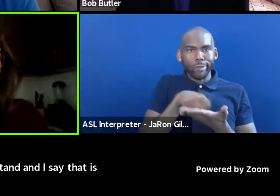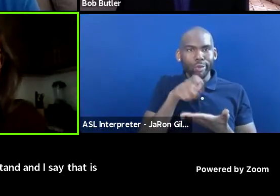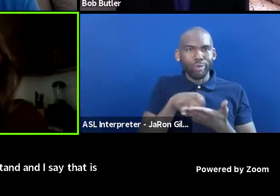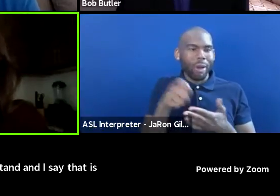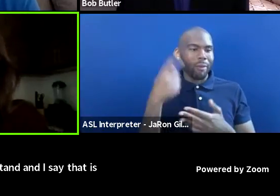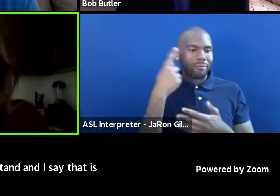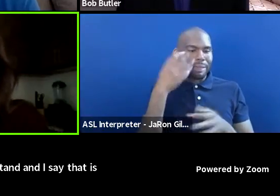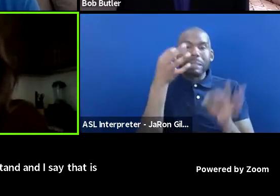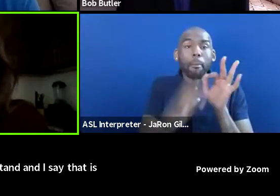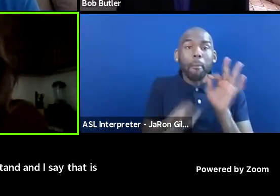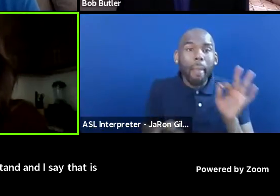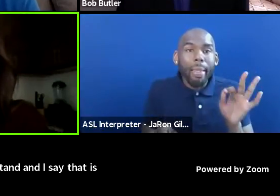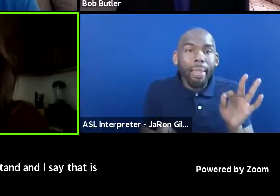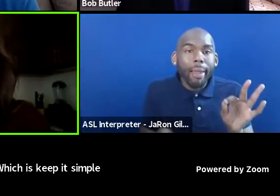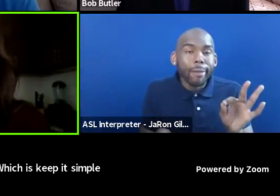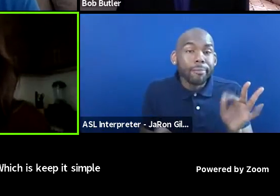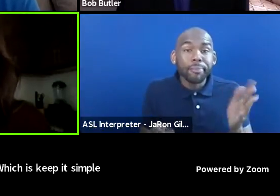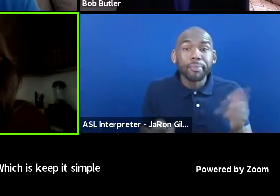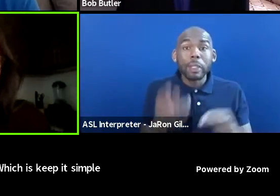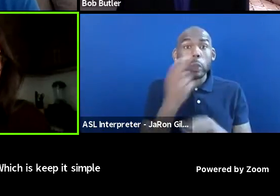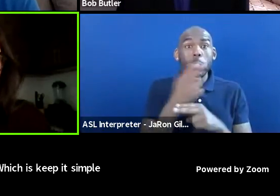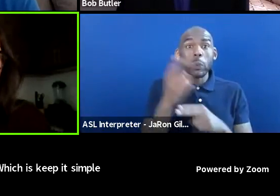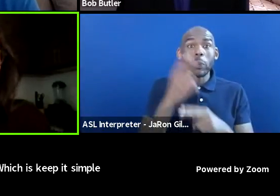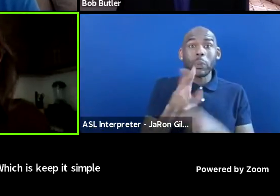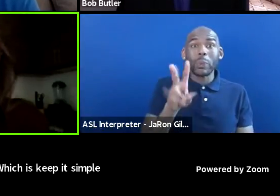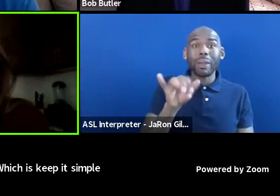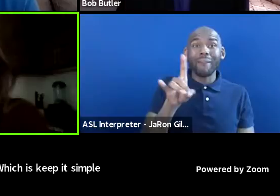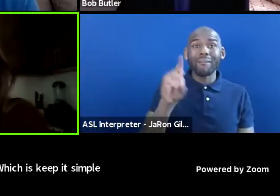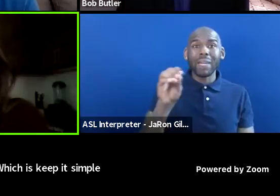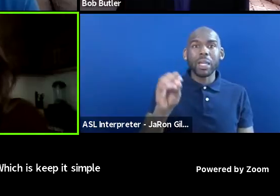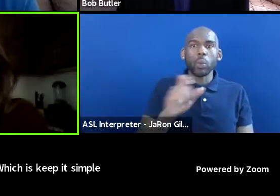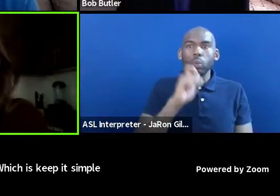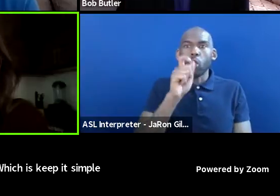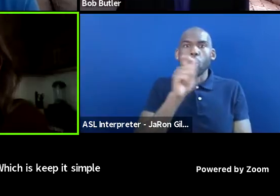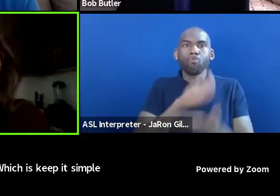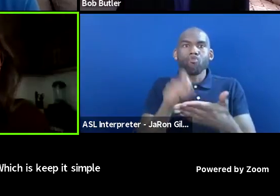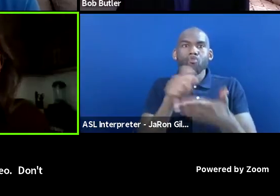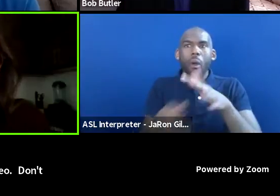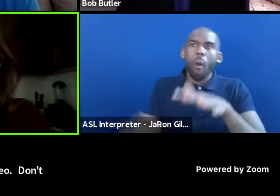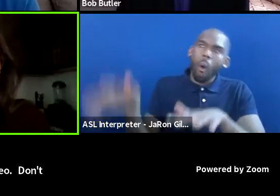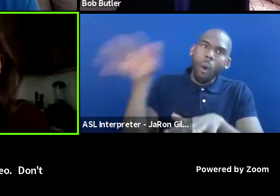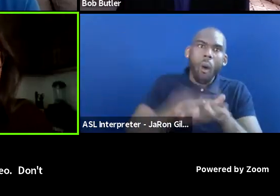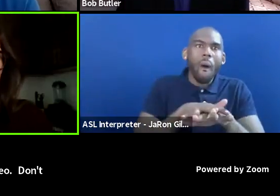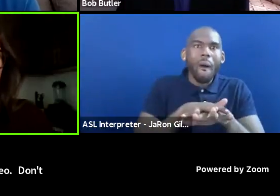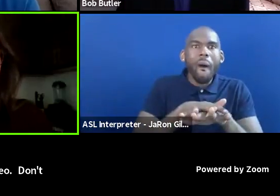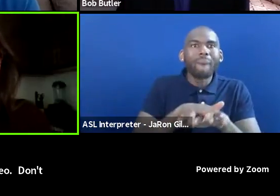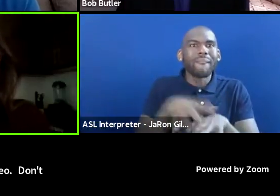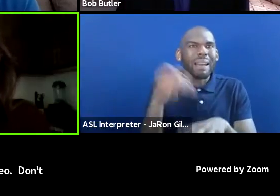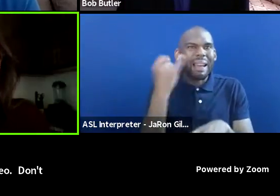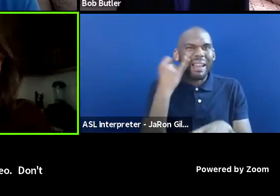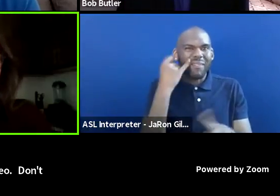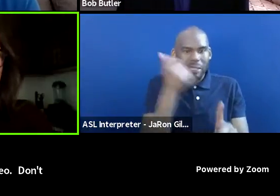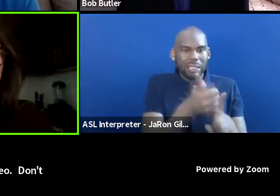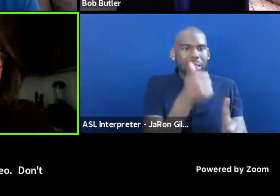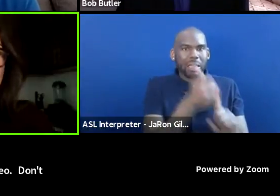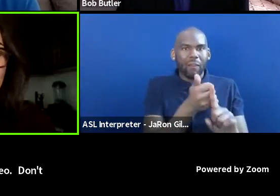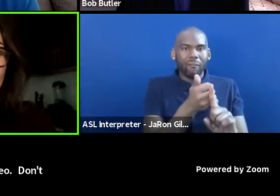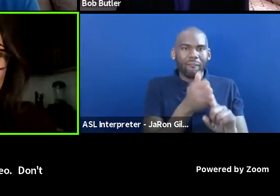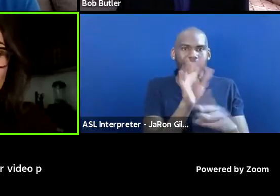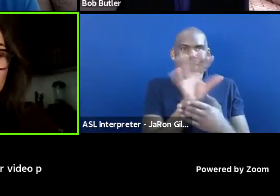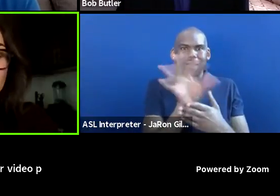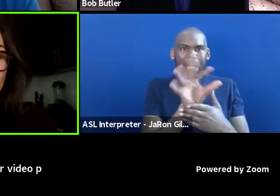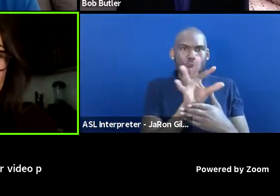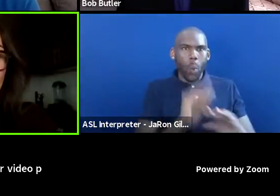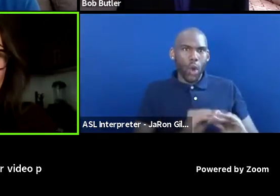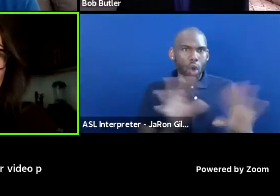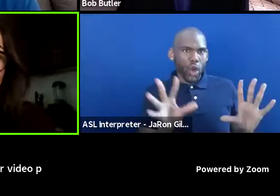simple and, use the video. Don't write over your video if the video could speak for itself. So I had to make that adjustment